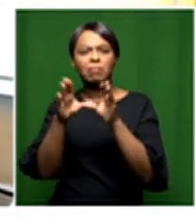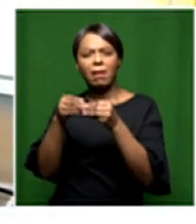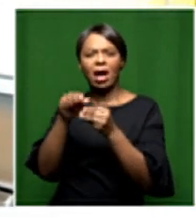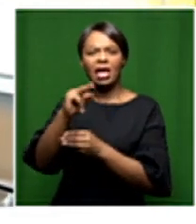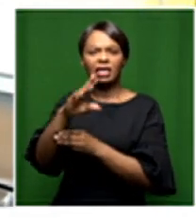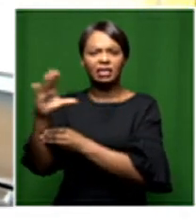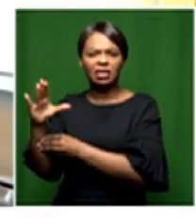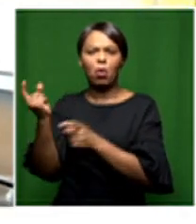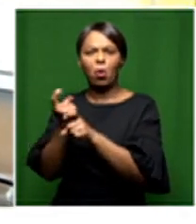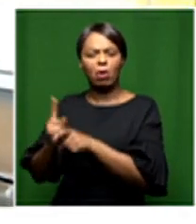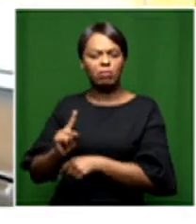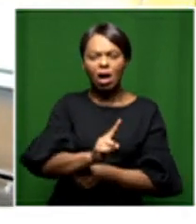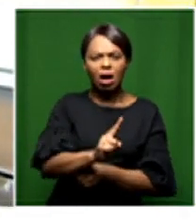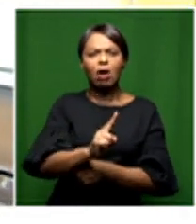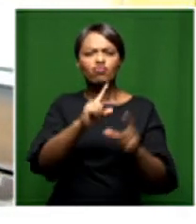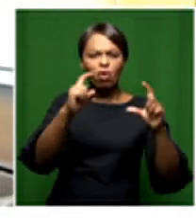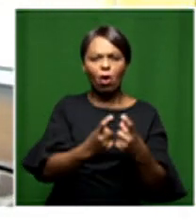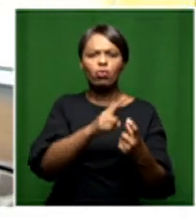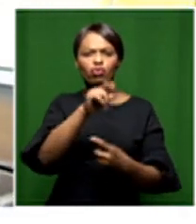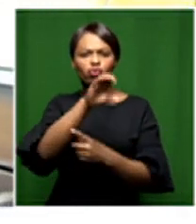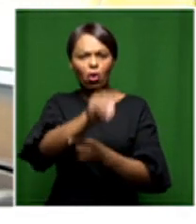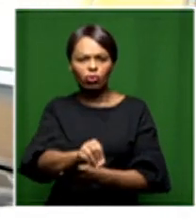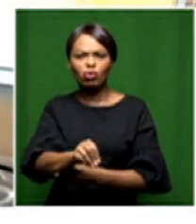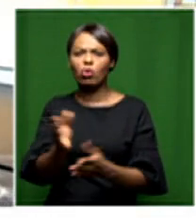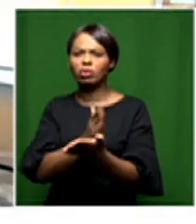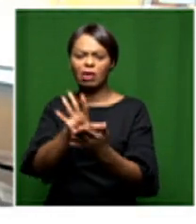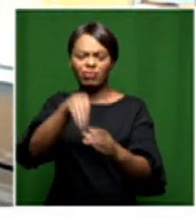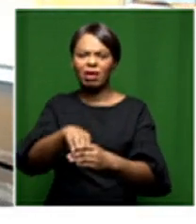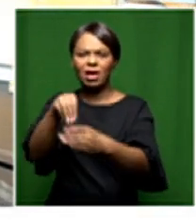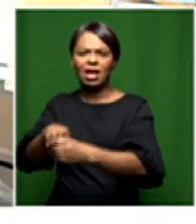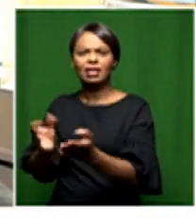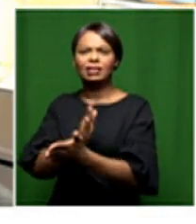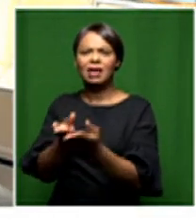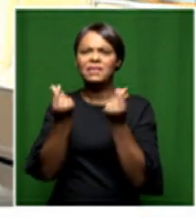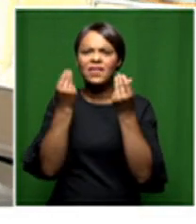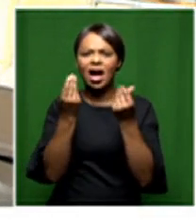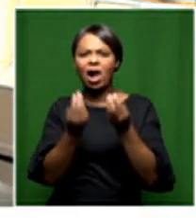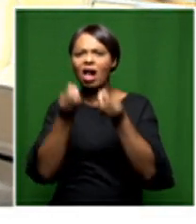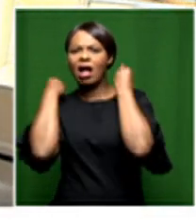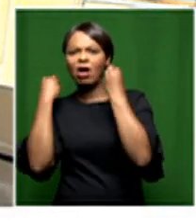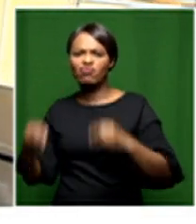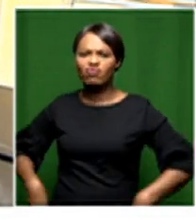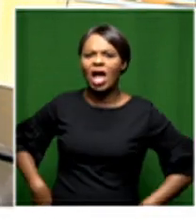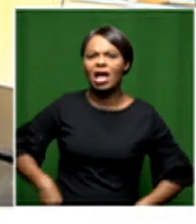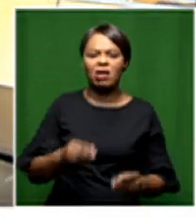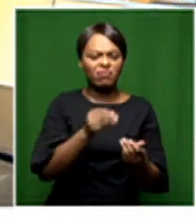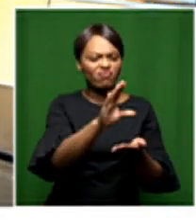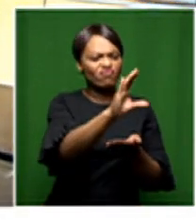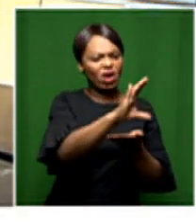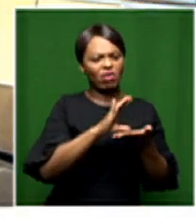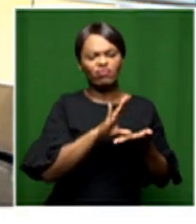been implicated, where it would seem as though some of the funds found their way to fund some of the party,